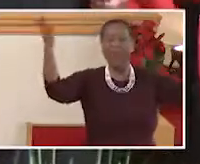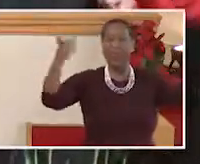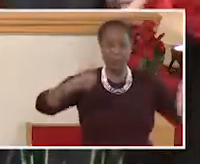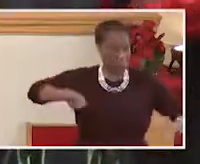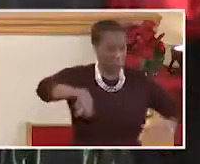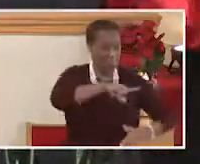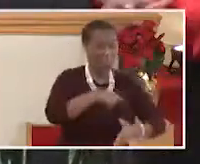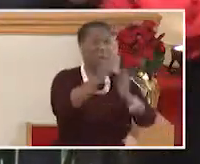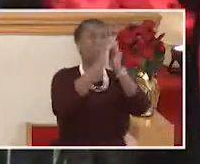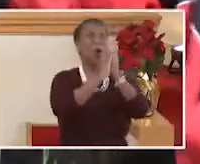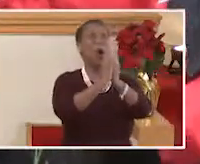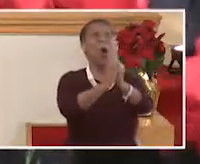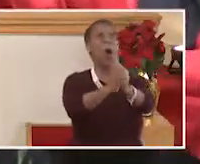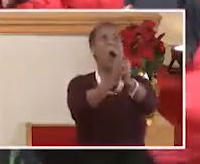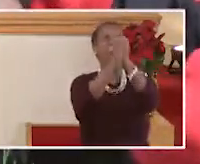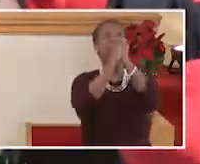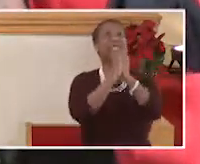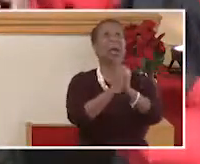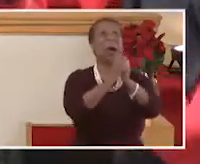Hallelujah,